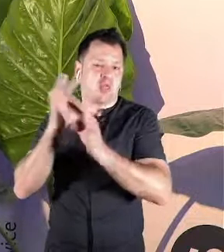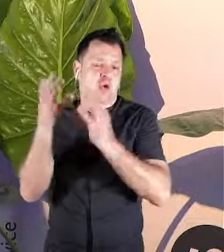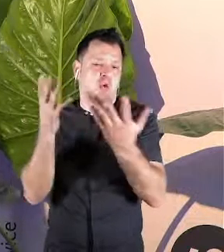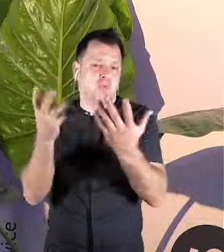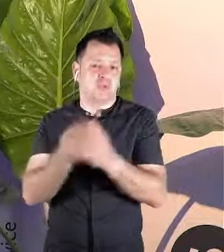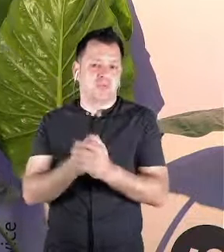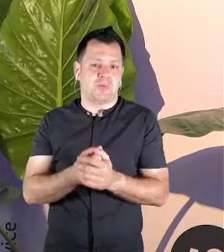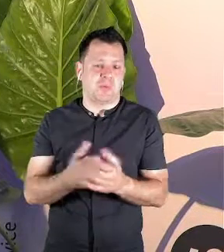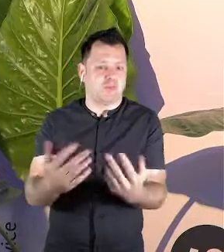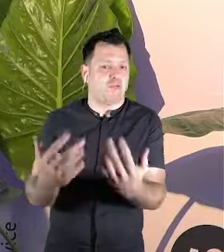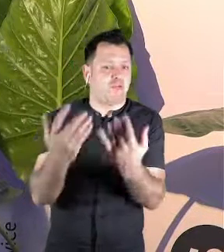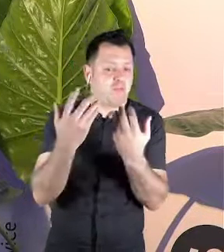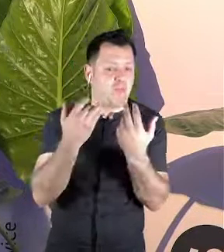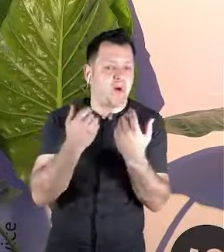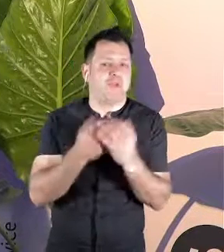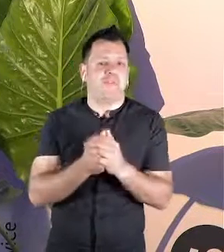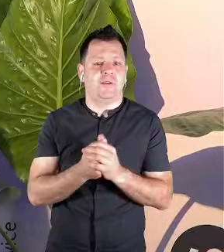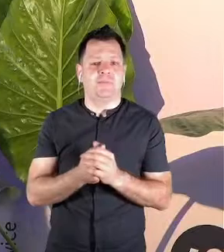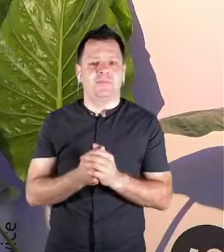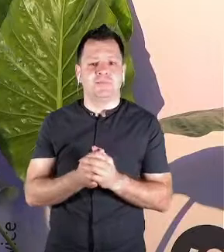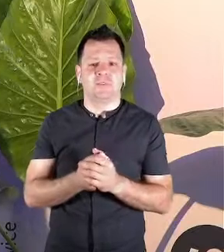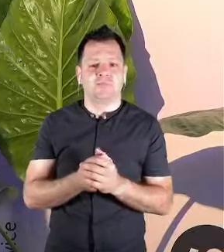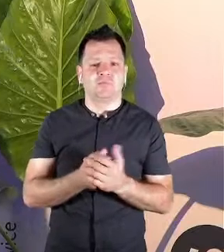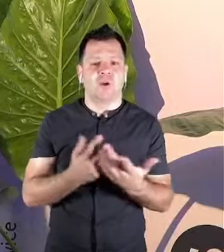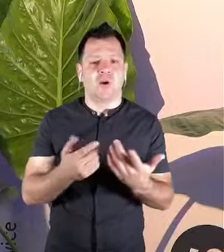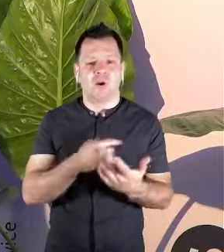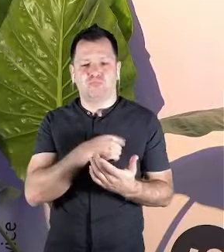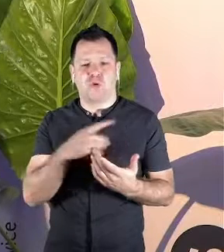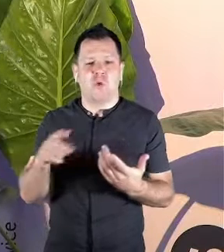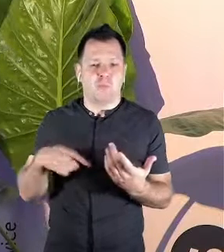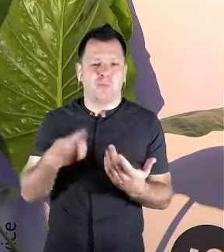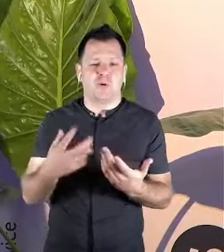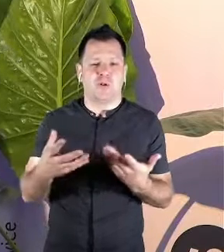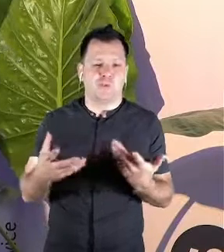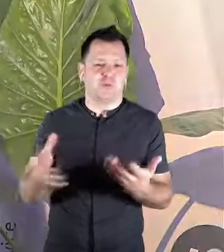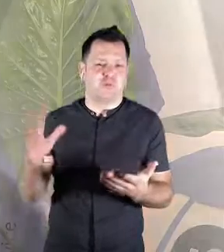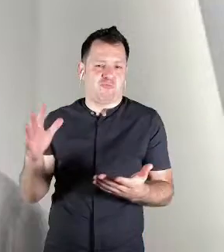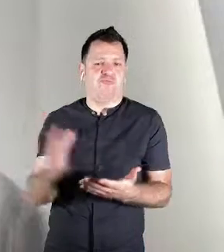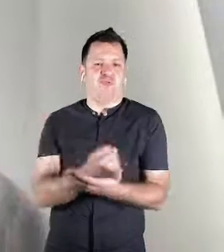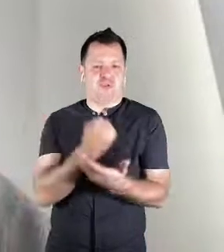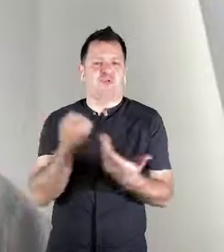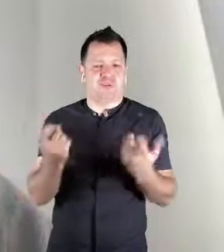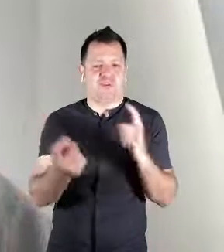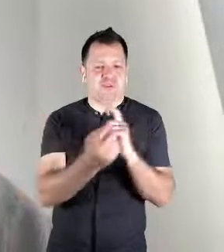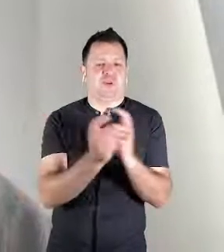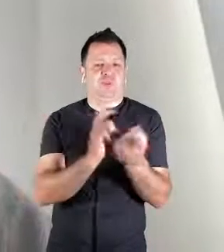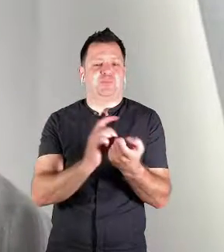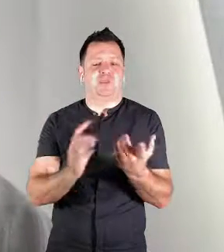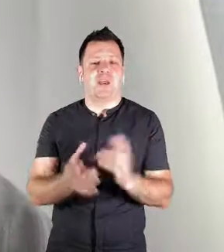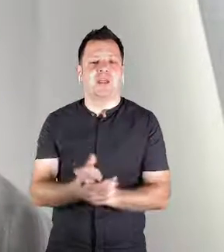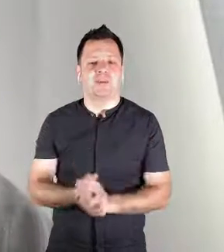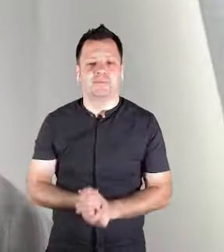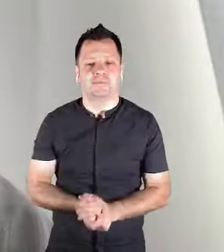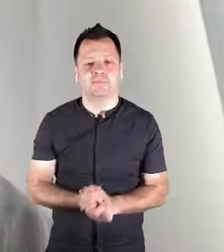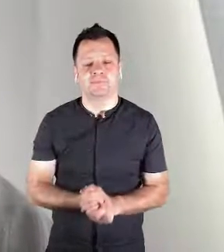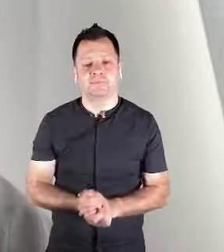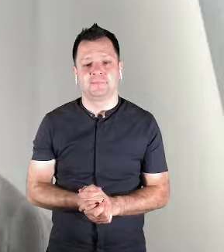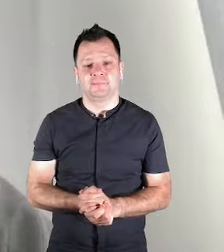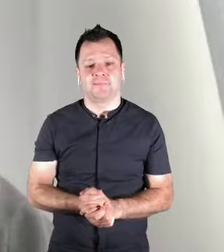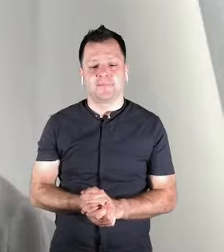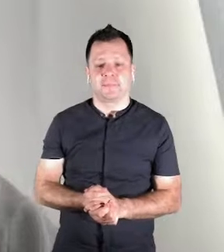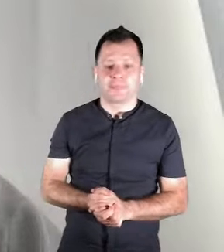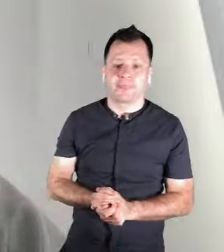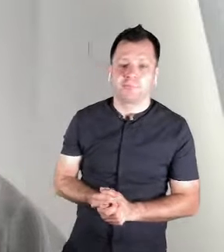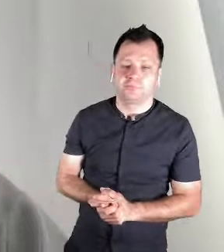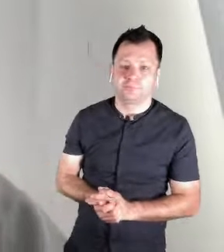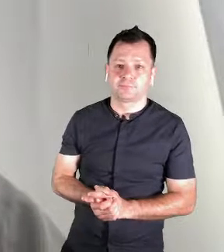us after this conversation. Yeah, then I would say that to take